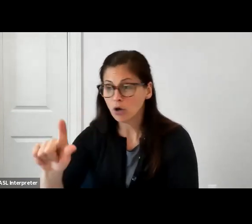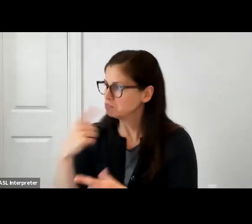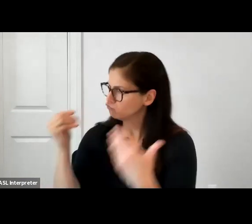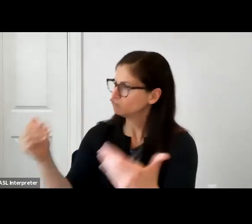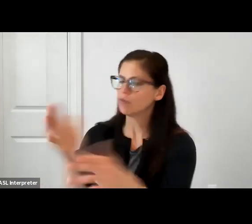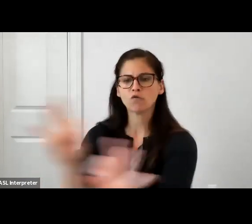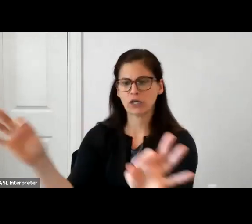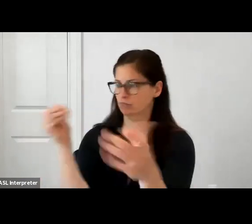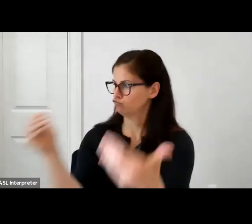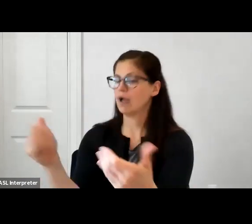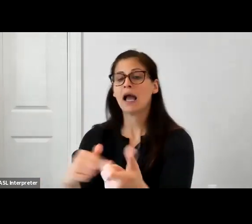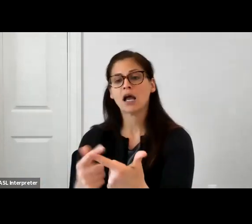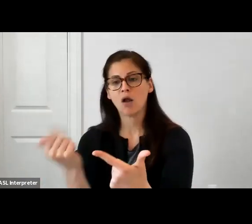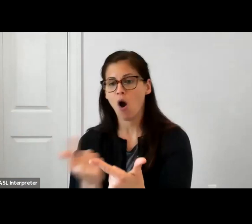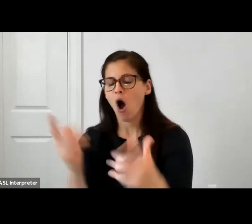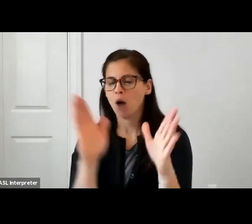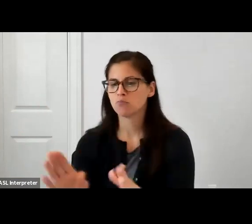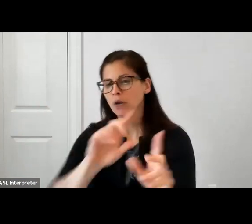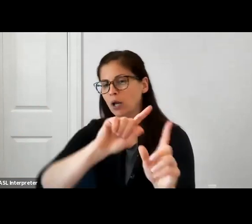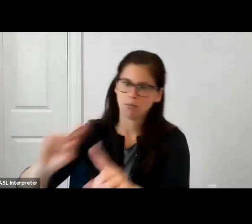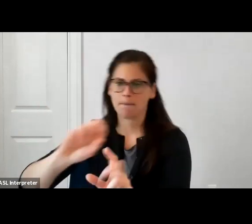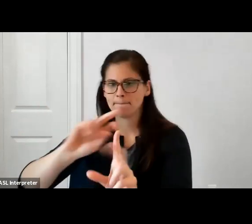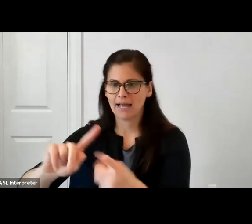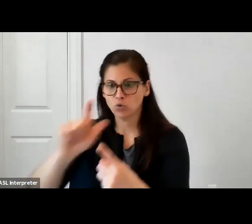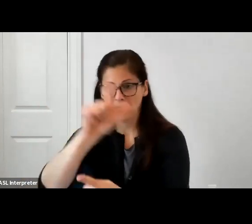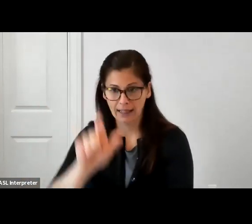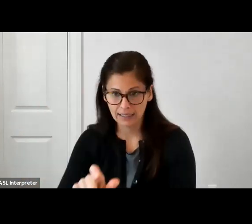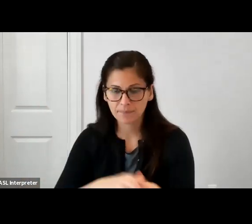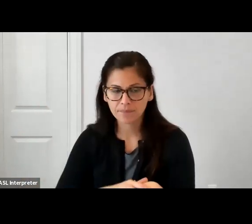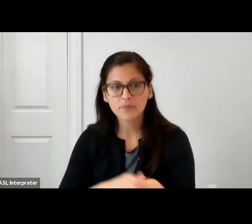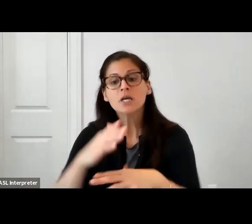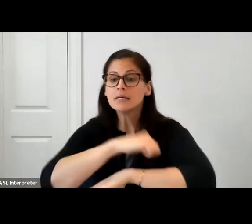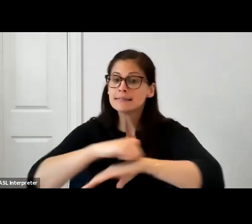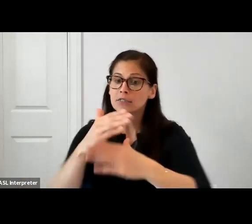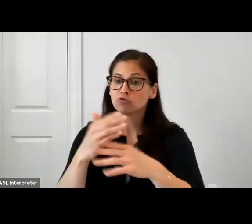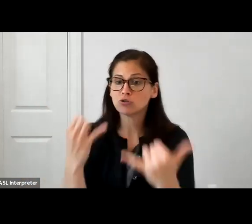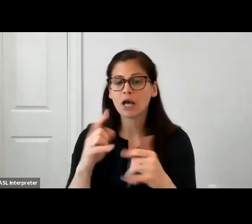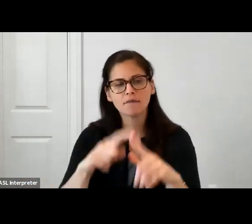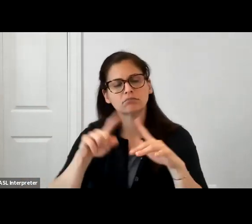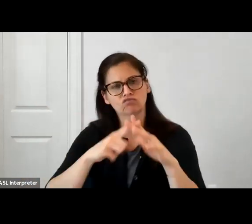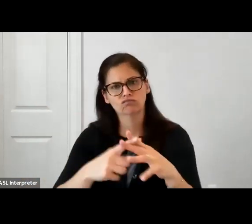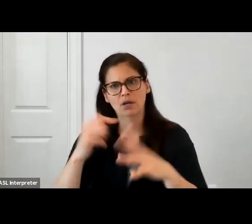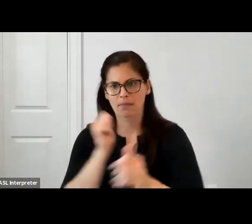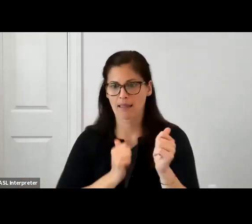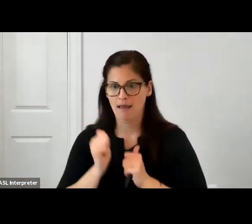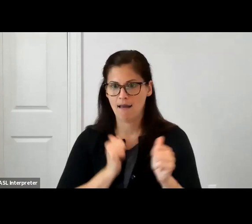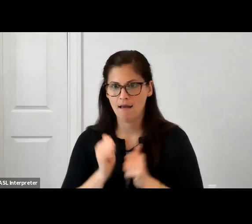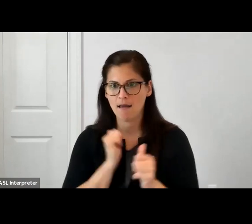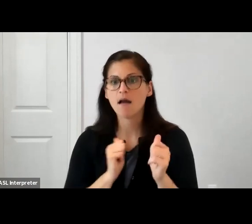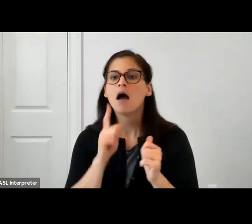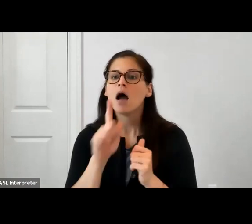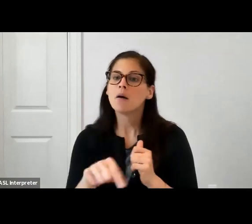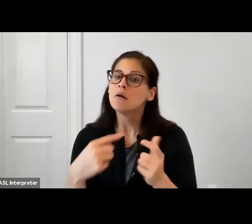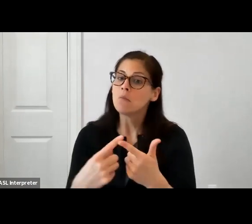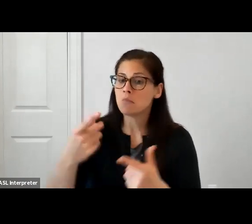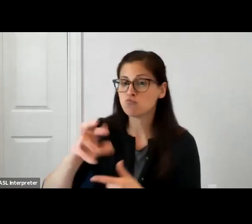leave the island and return to Italy. The scene we're sharing today is from the beginning of the play, in which Prospero summons